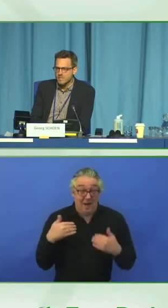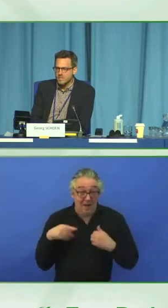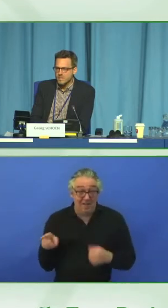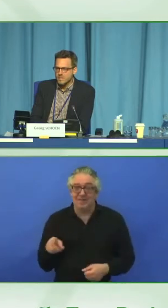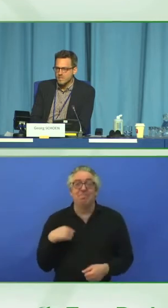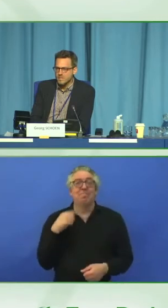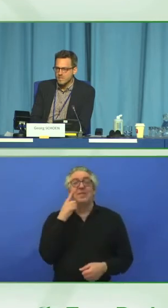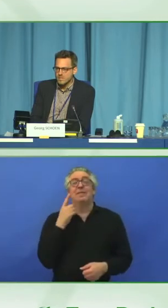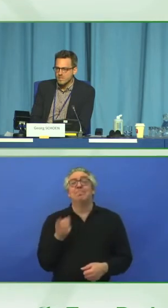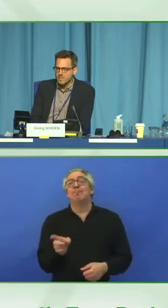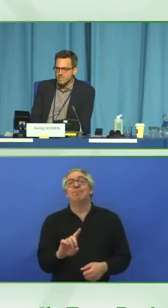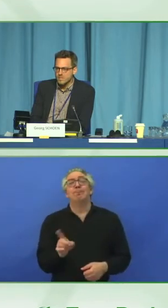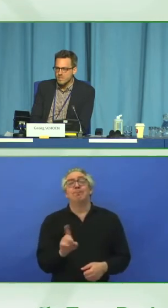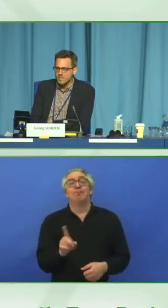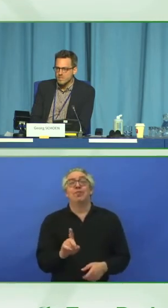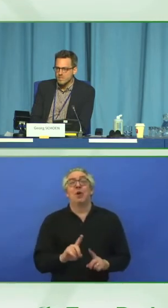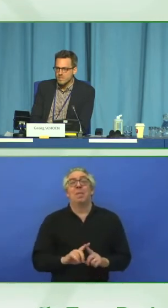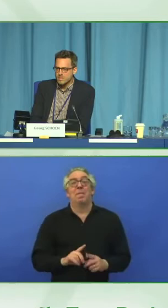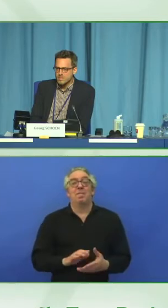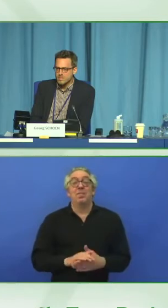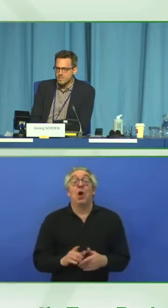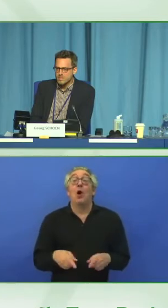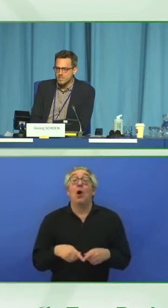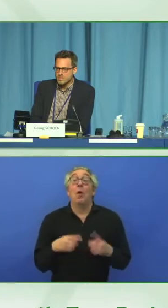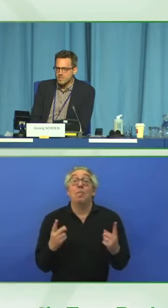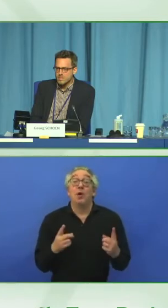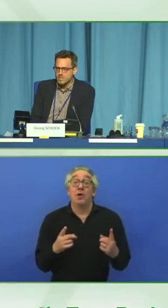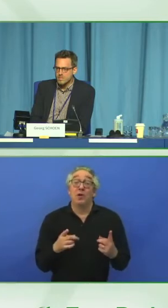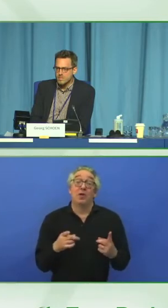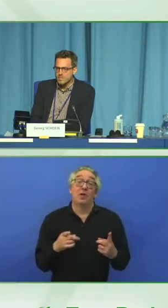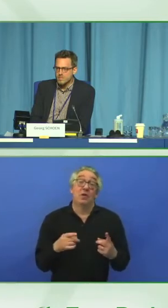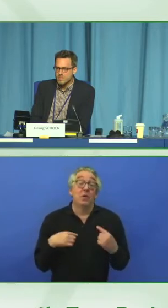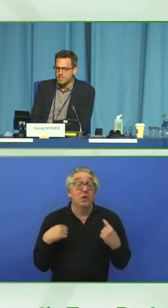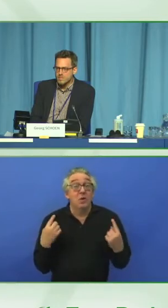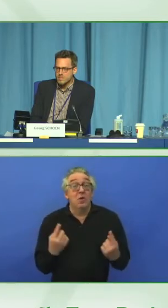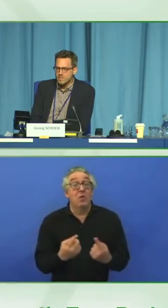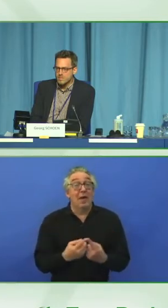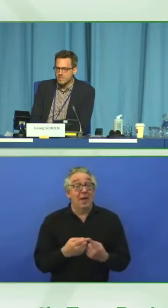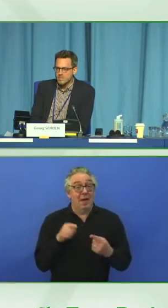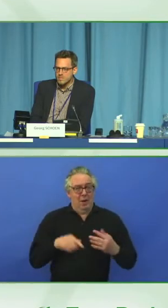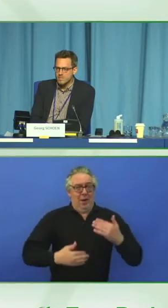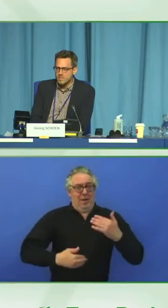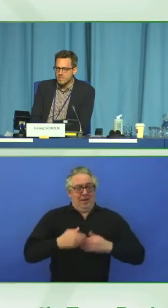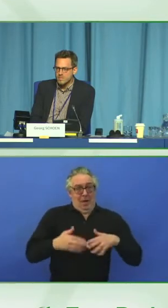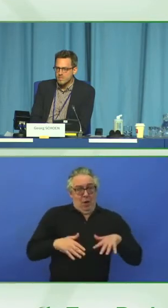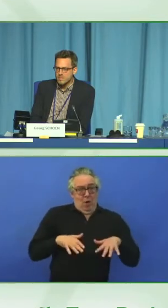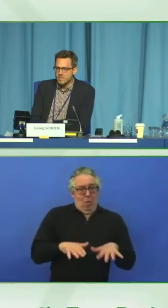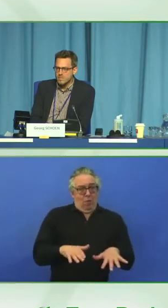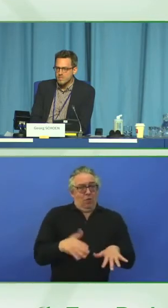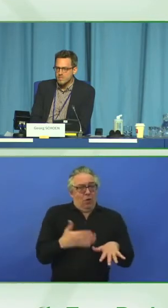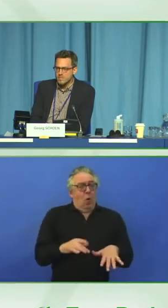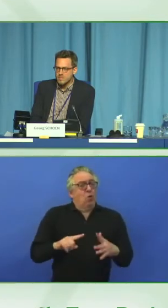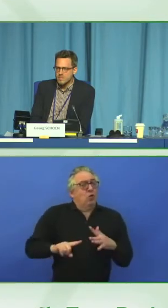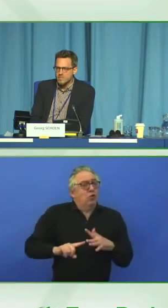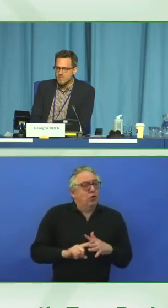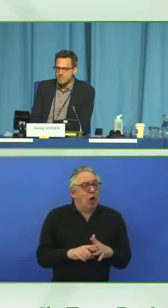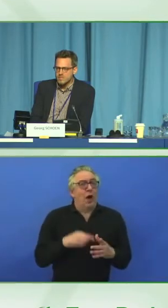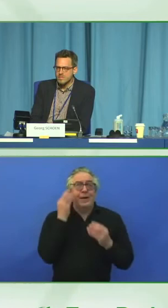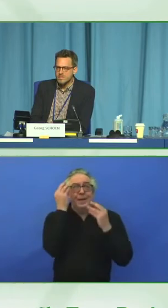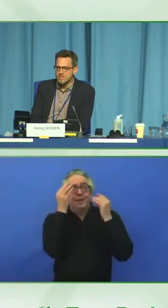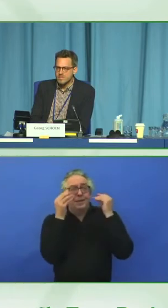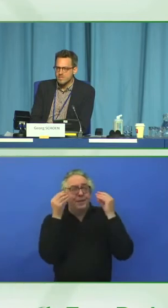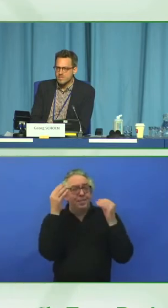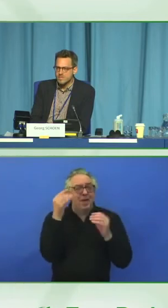and large in the disability space have started looking at academias on how do you actually partner with